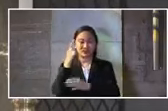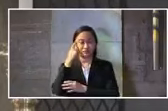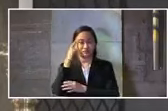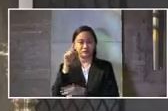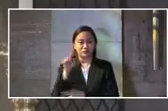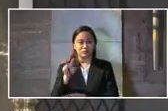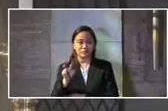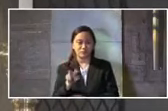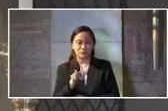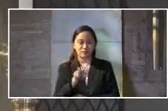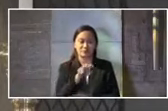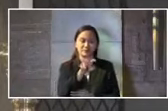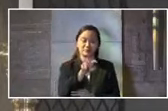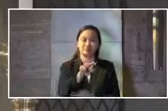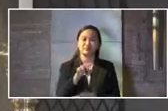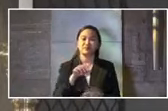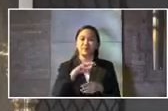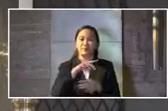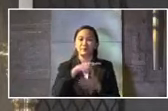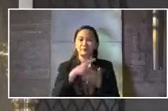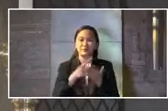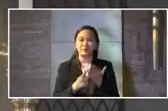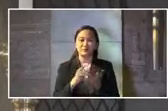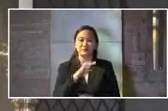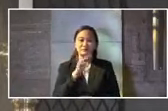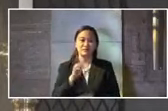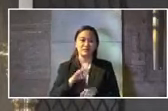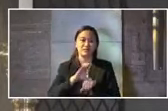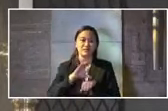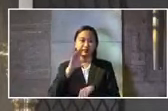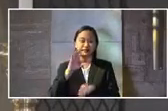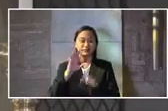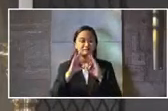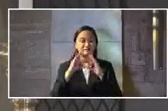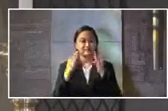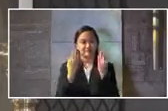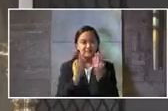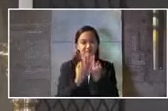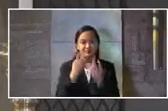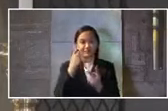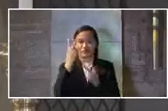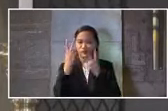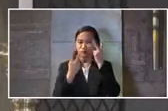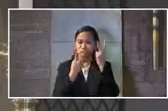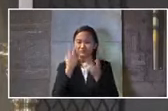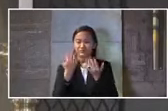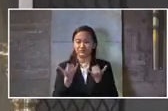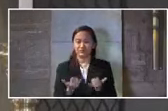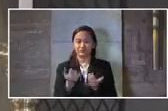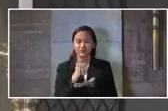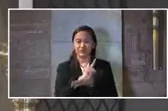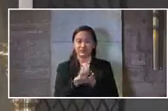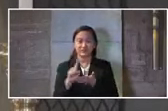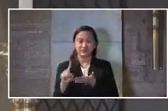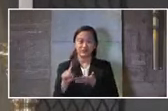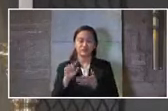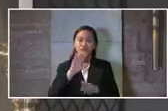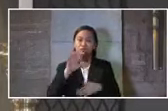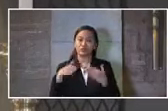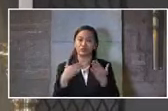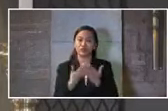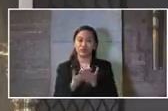mga pilgrims at parte ng Manila Cathedral family na dumalaw dito ngayong linggo na ito, and all those who